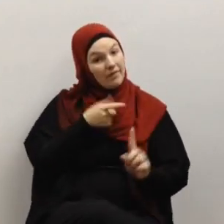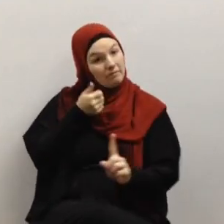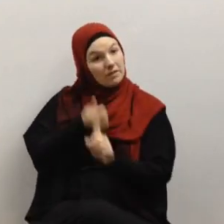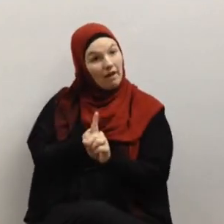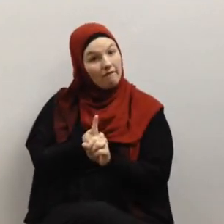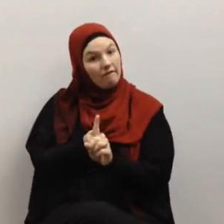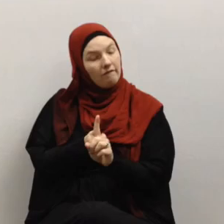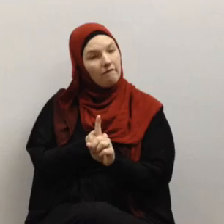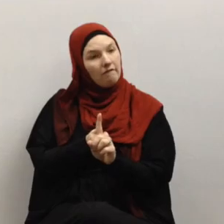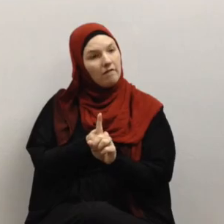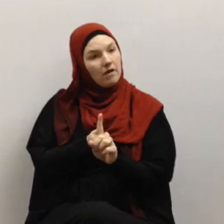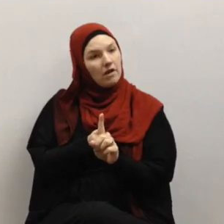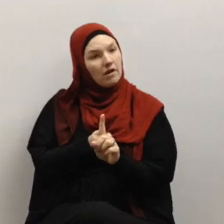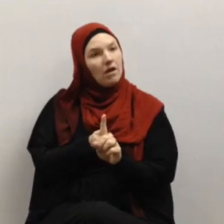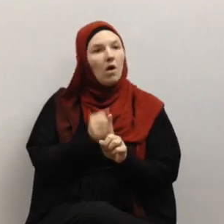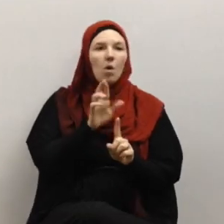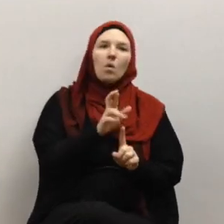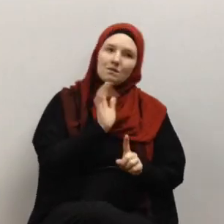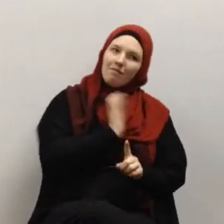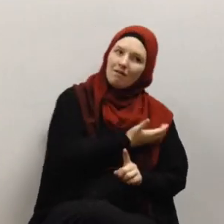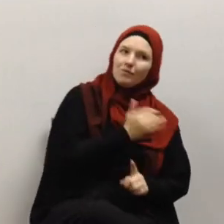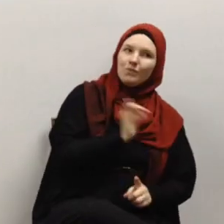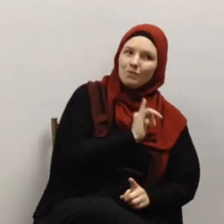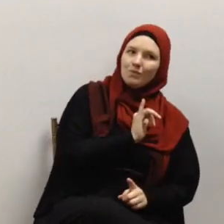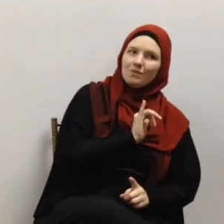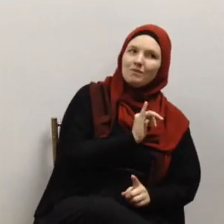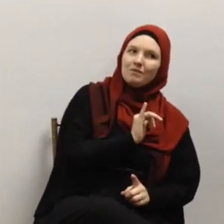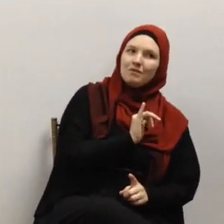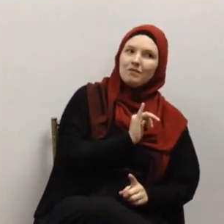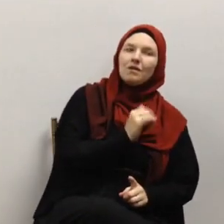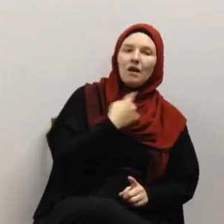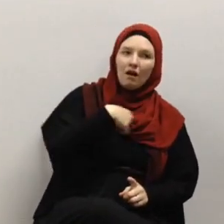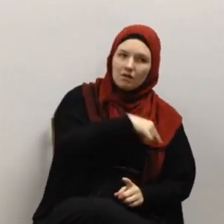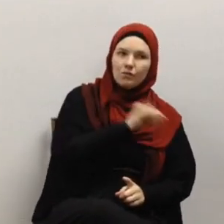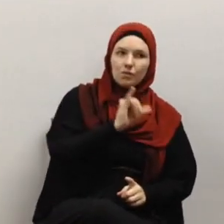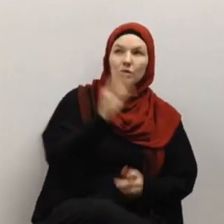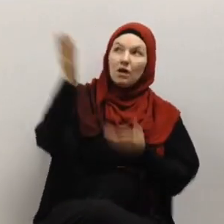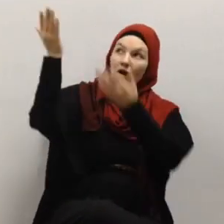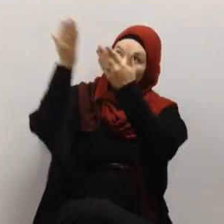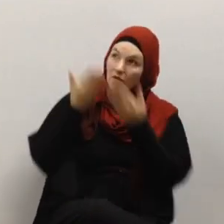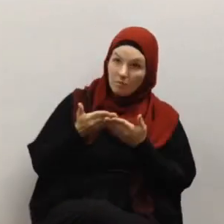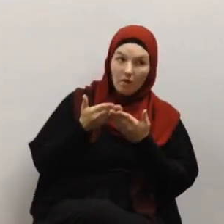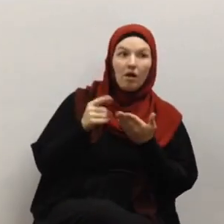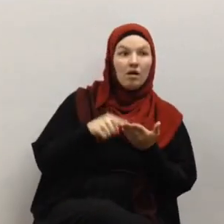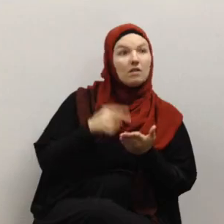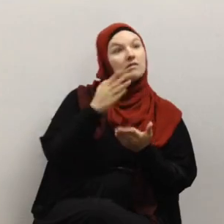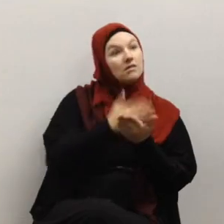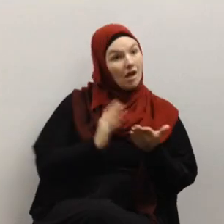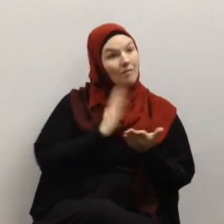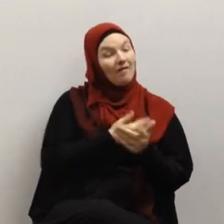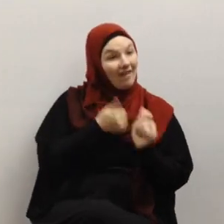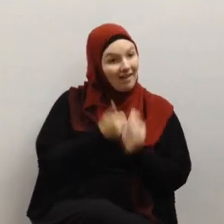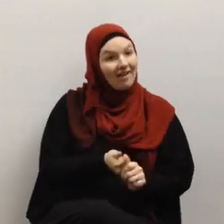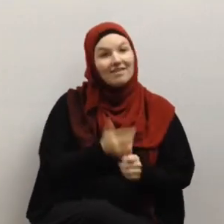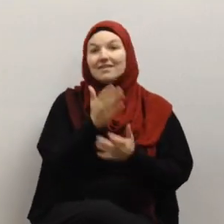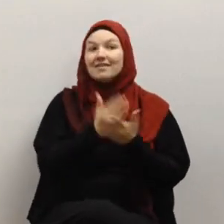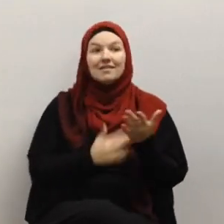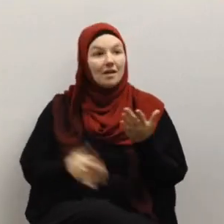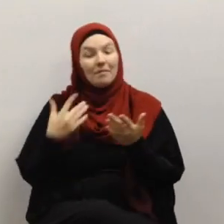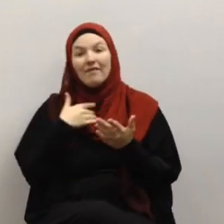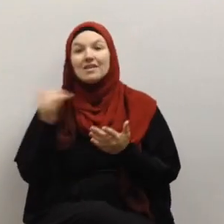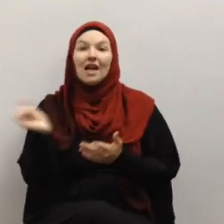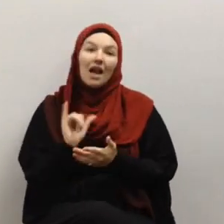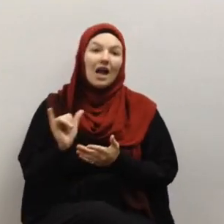is about us too. It is about us. We have been given the book. Some of us obey. Some of us like